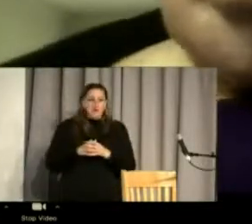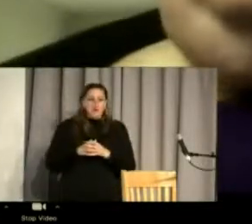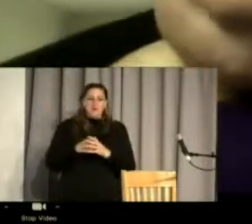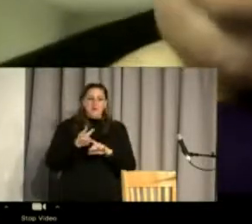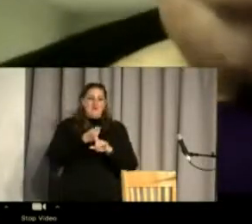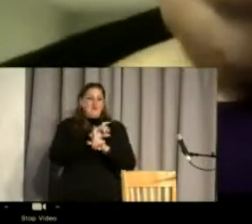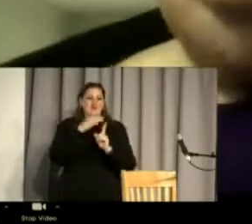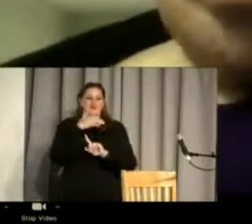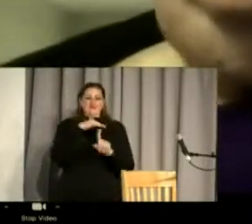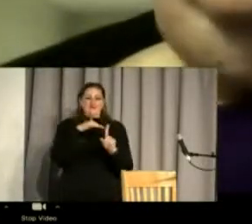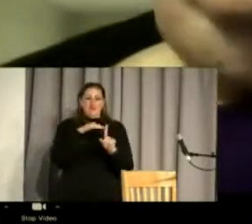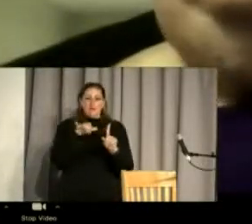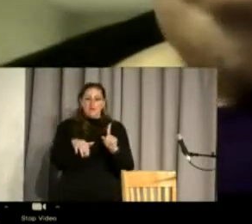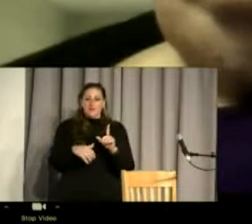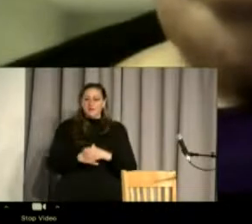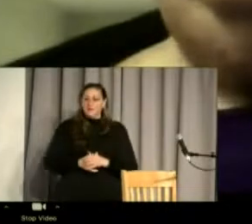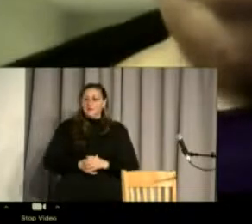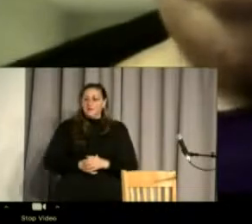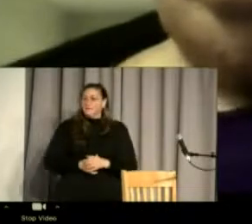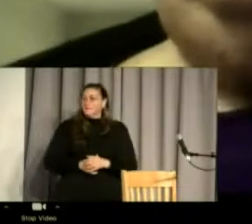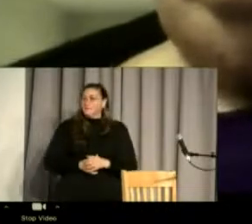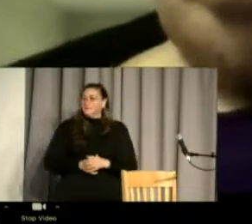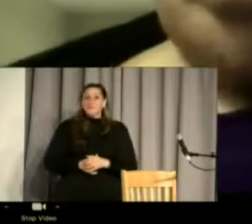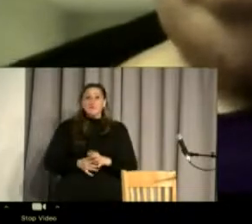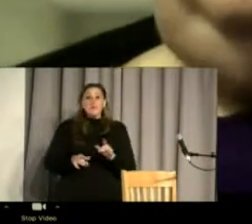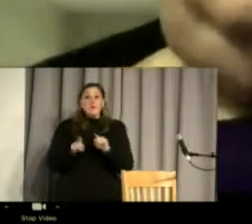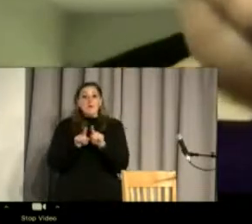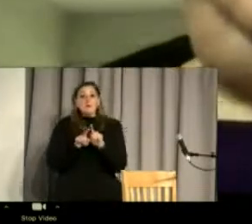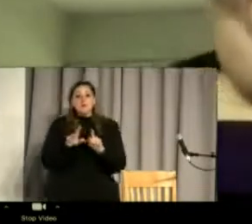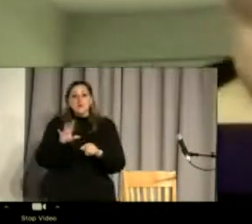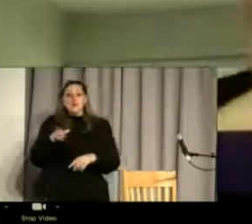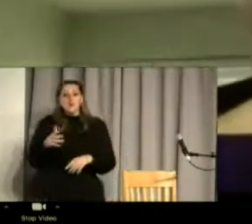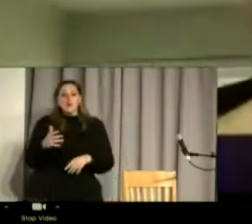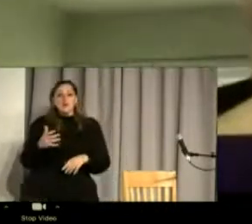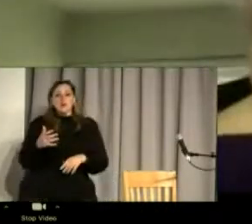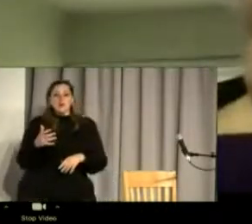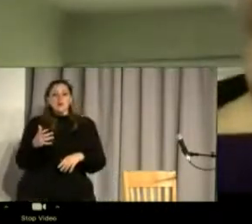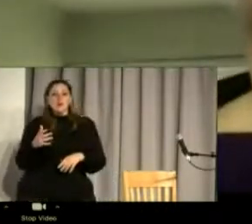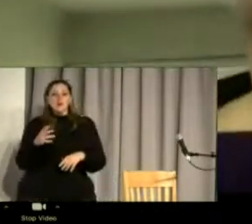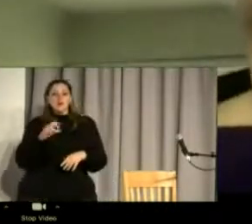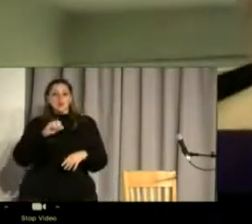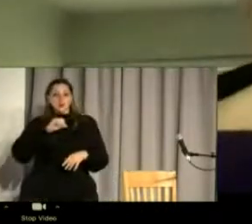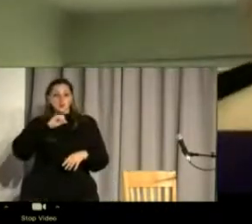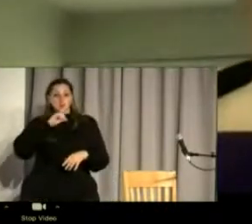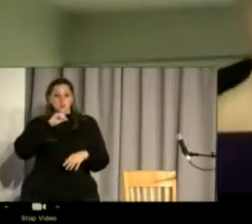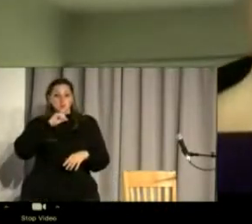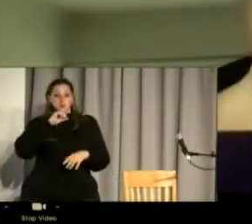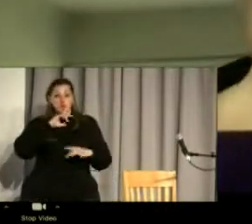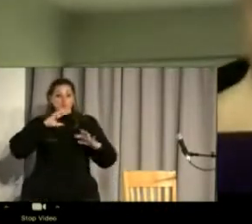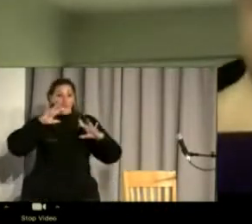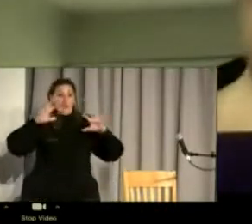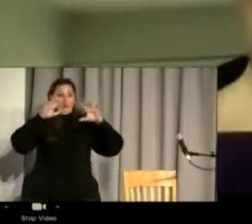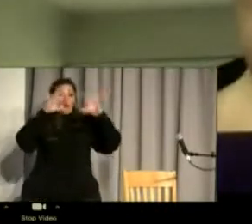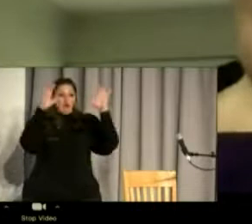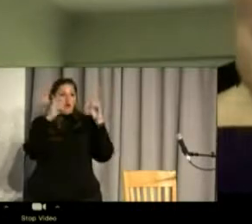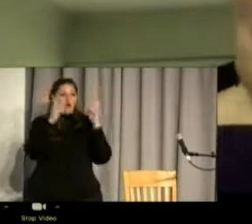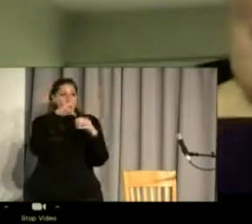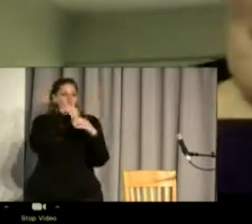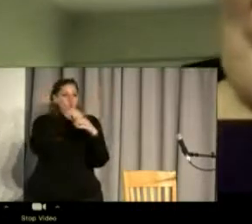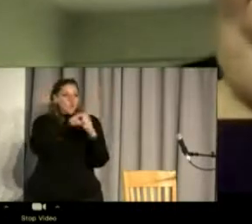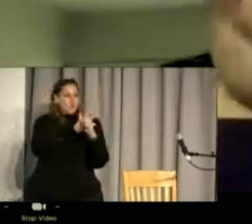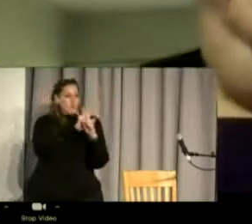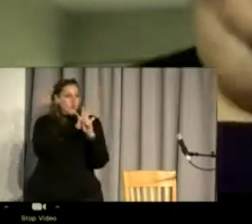environment. And in addition to, to the air pollution ones that include COVID and